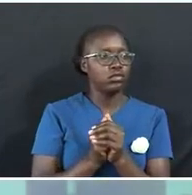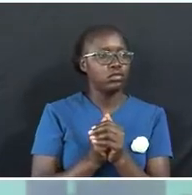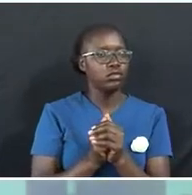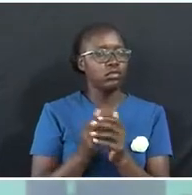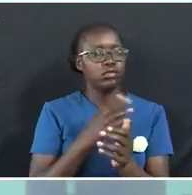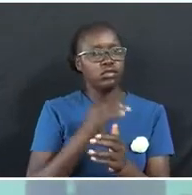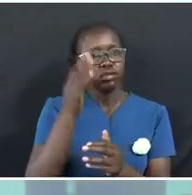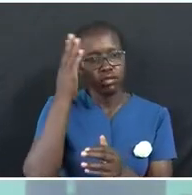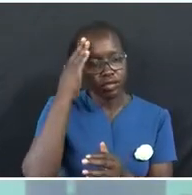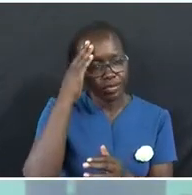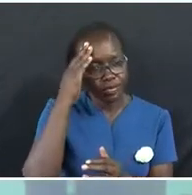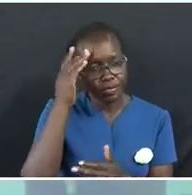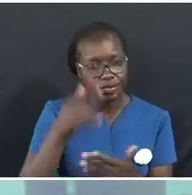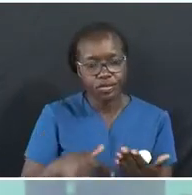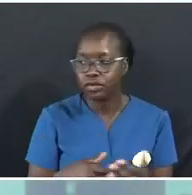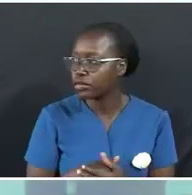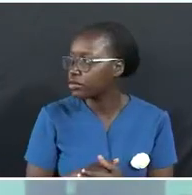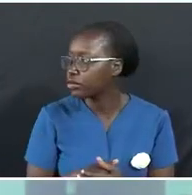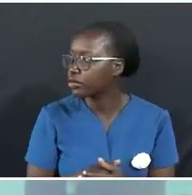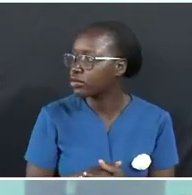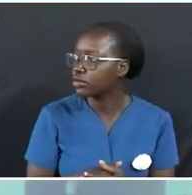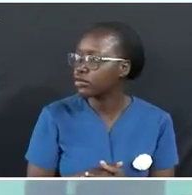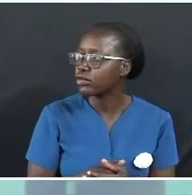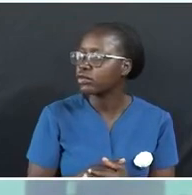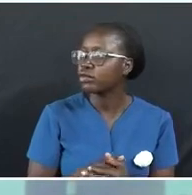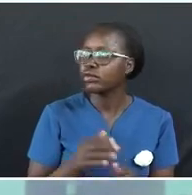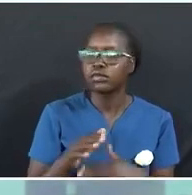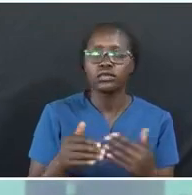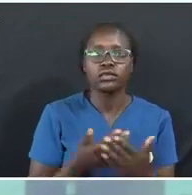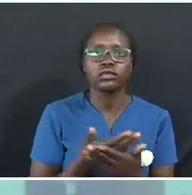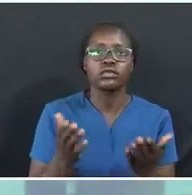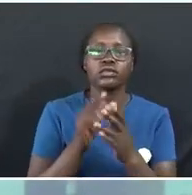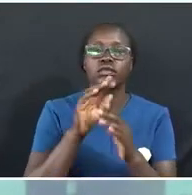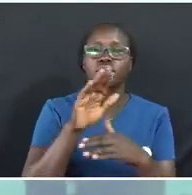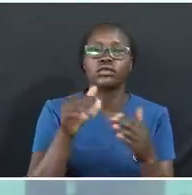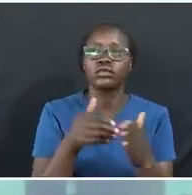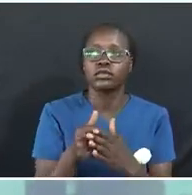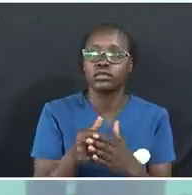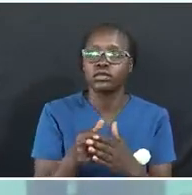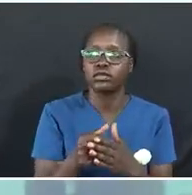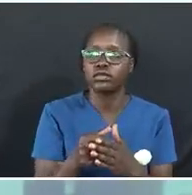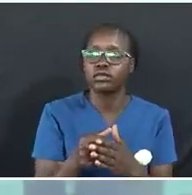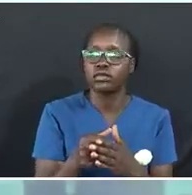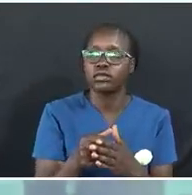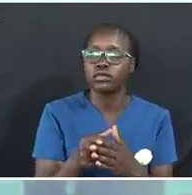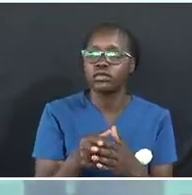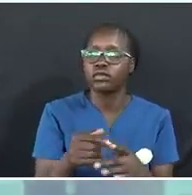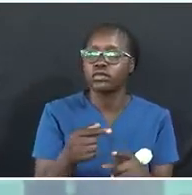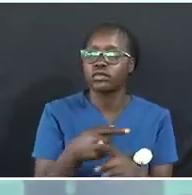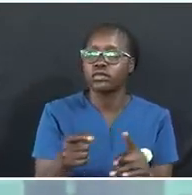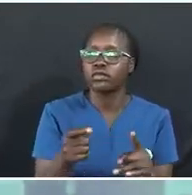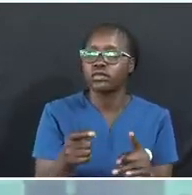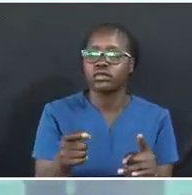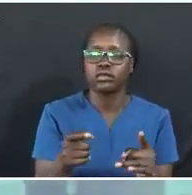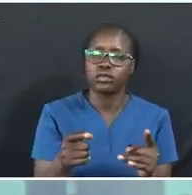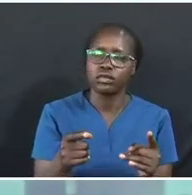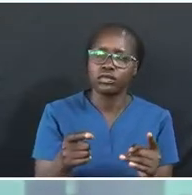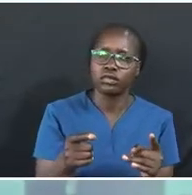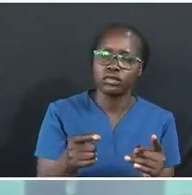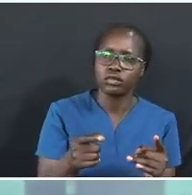And you know what? People were reading their Bibles. But I was challenged one